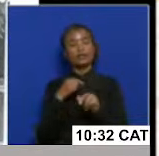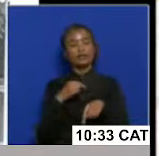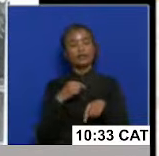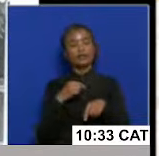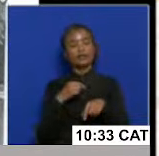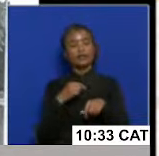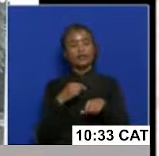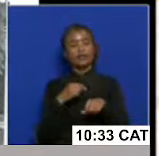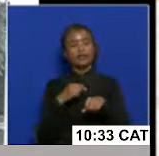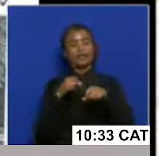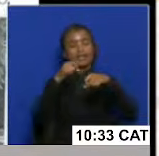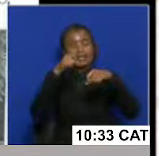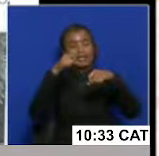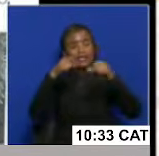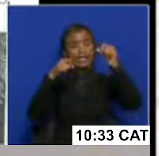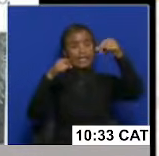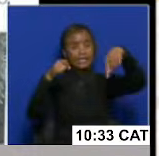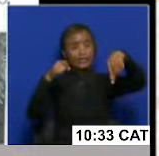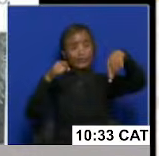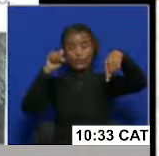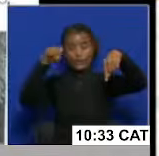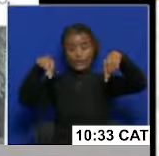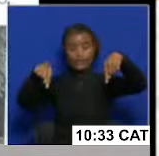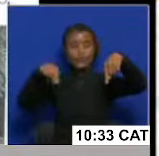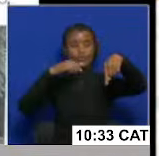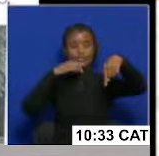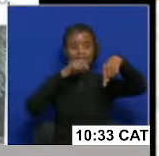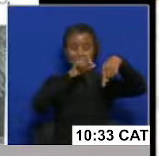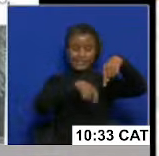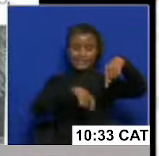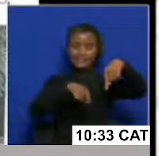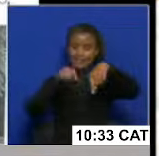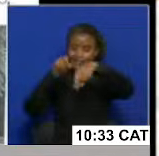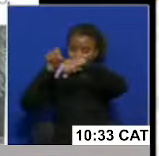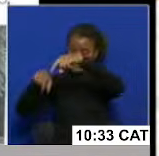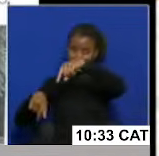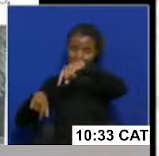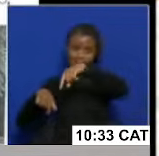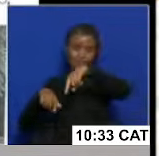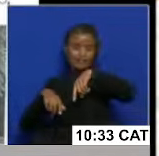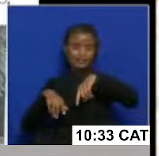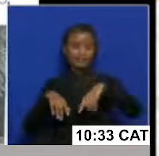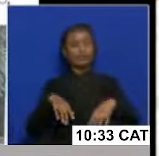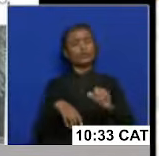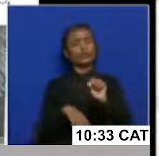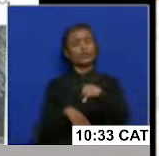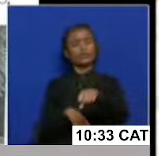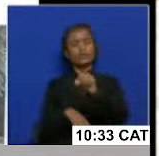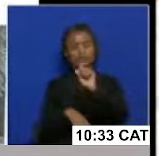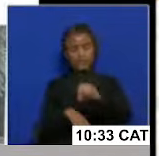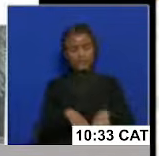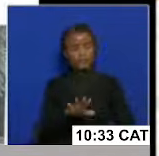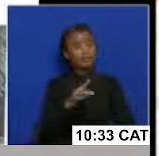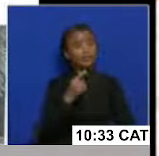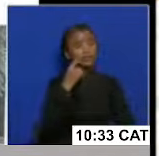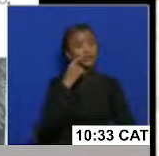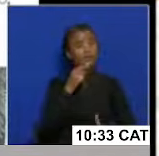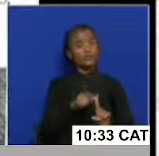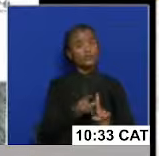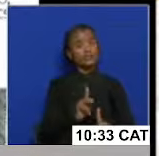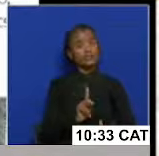Oh, at the. Okay. thank you, Oh, yes, Chairperson. okay. Witness 5, Witness K, can I ask you to go to page 5?